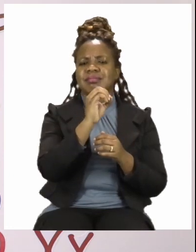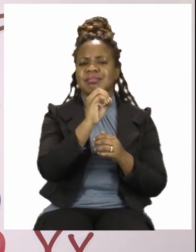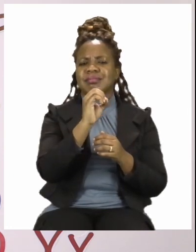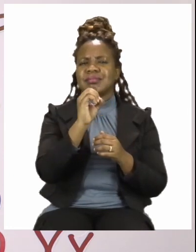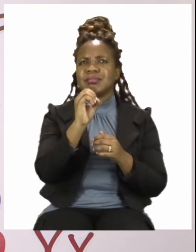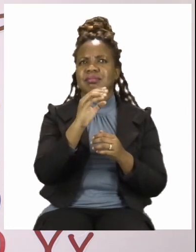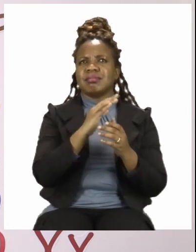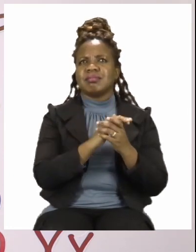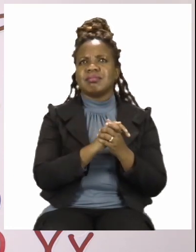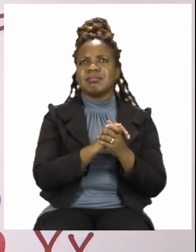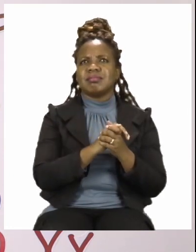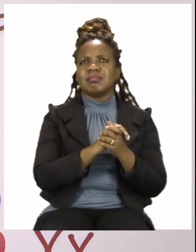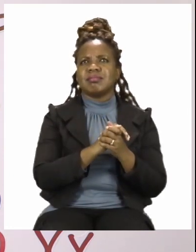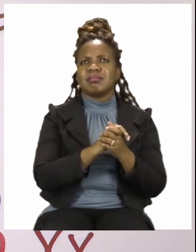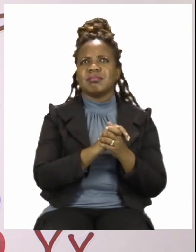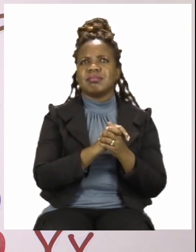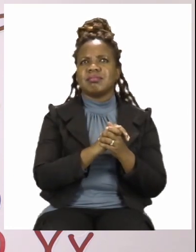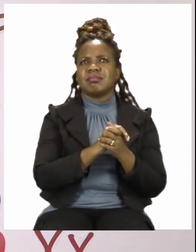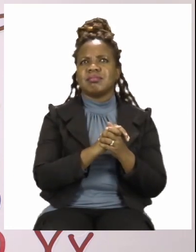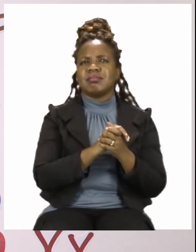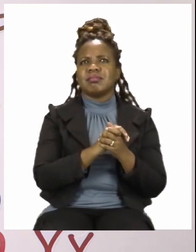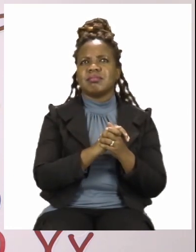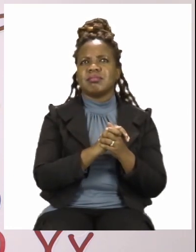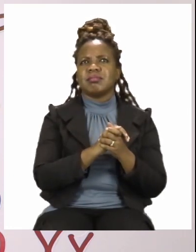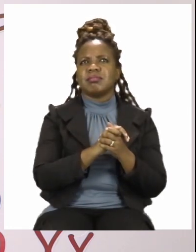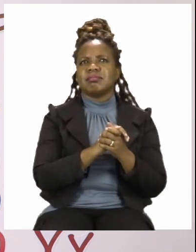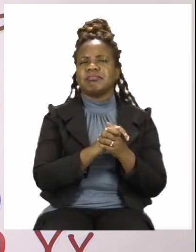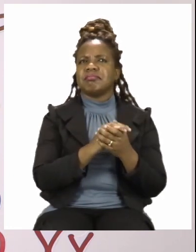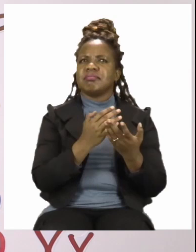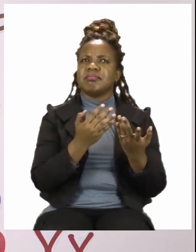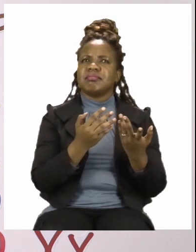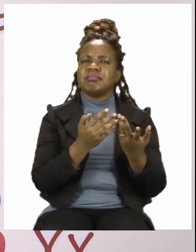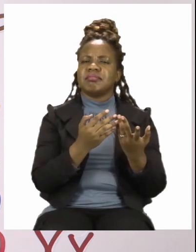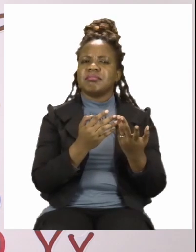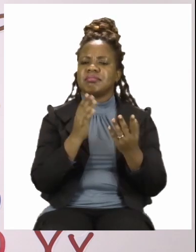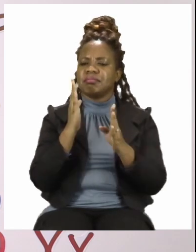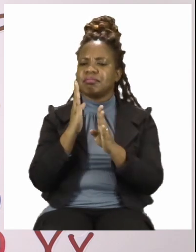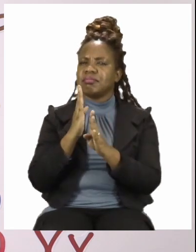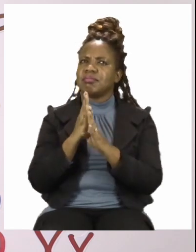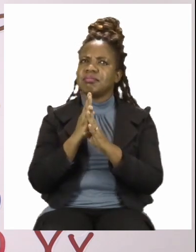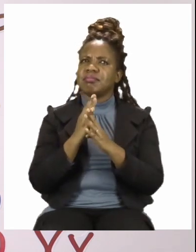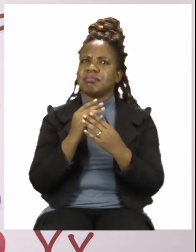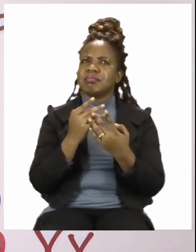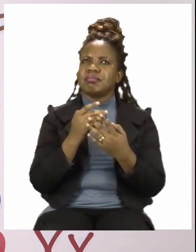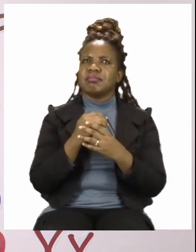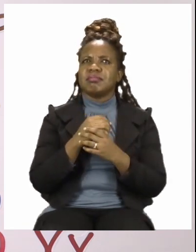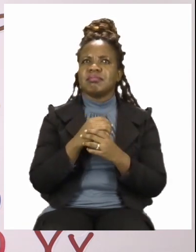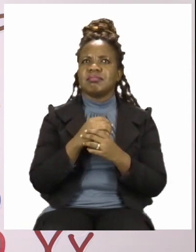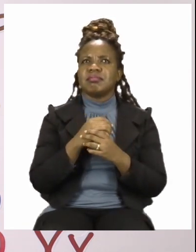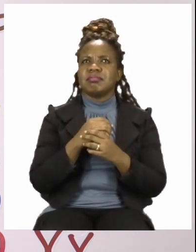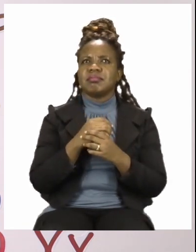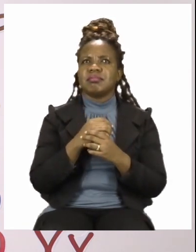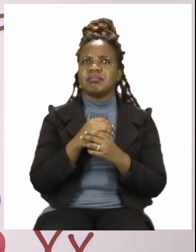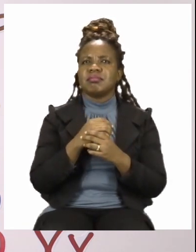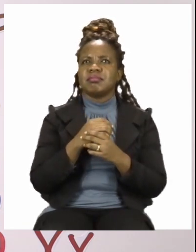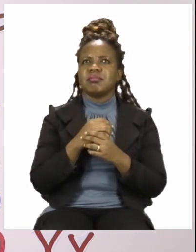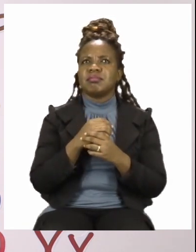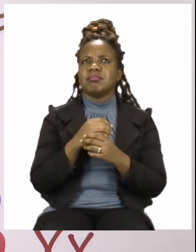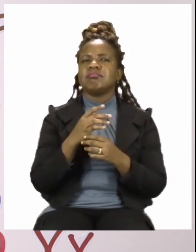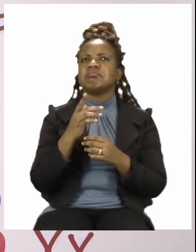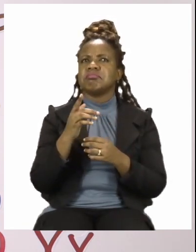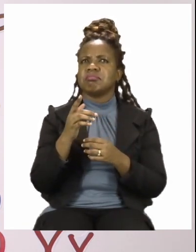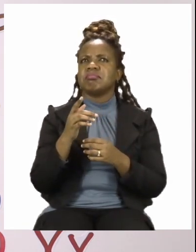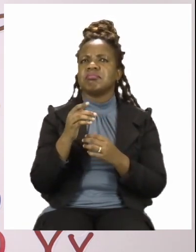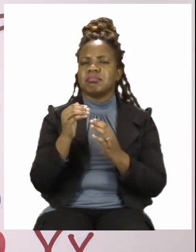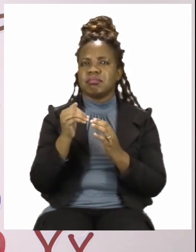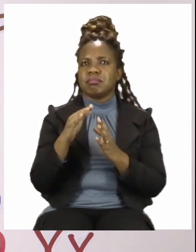say this is oo. So I'm going to start with the G. So I will